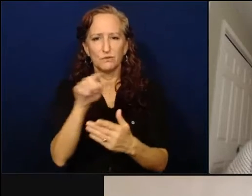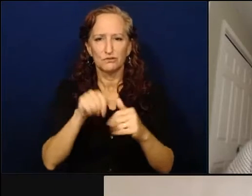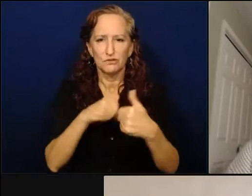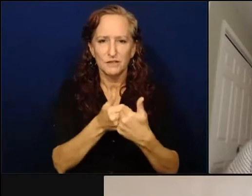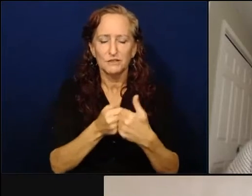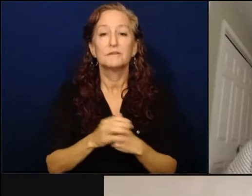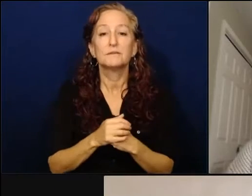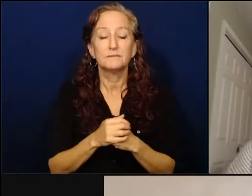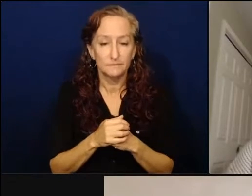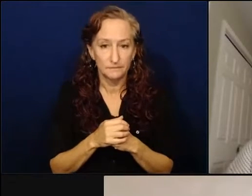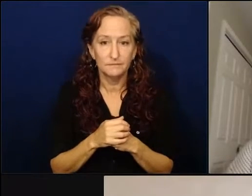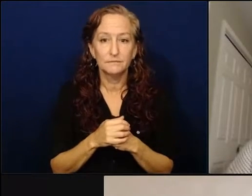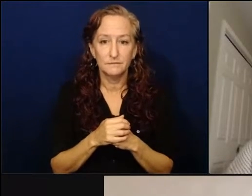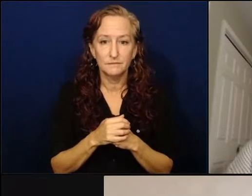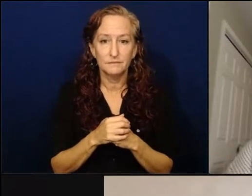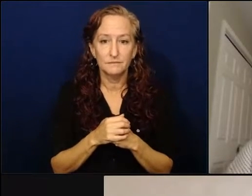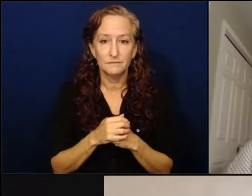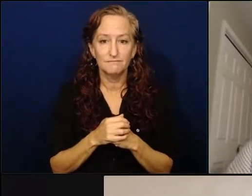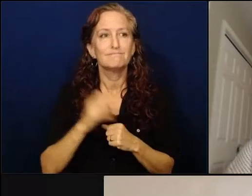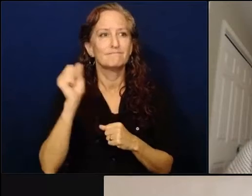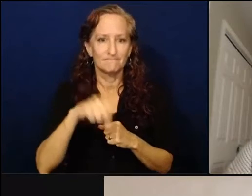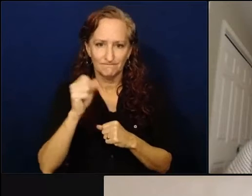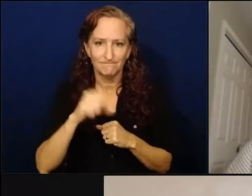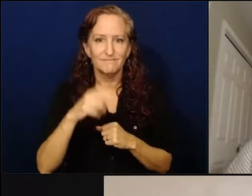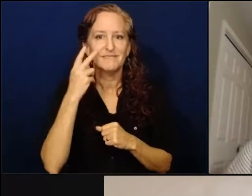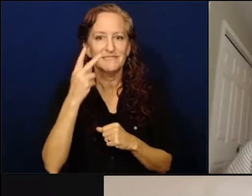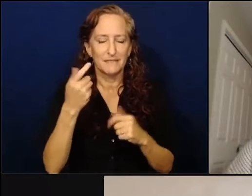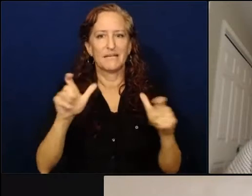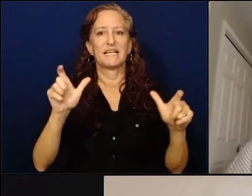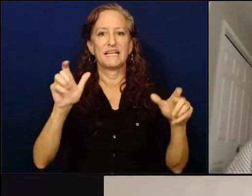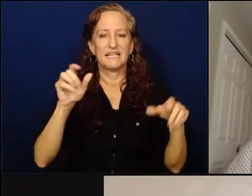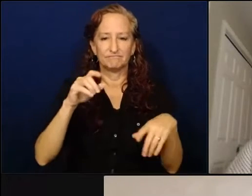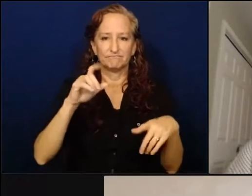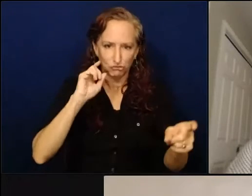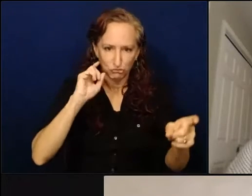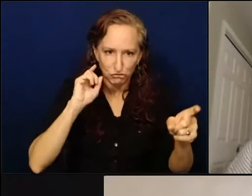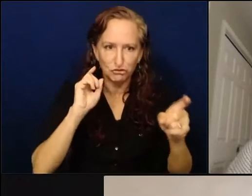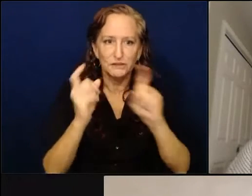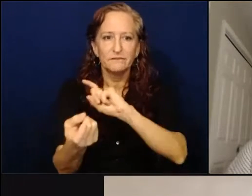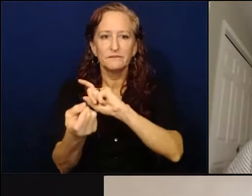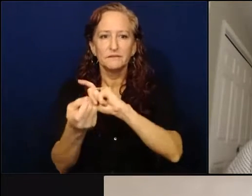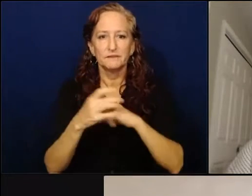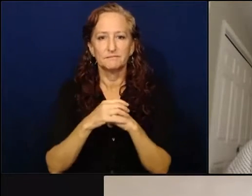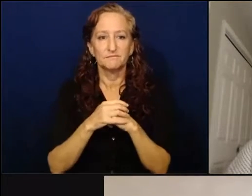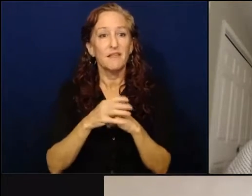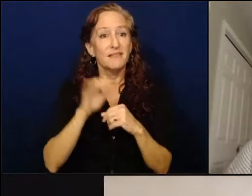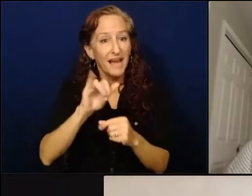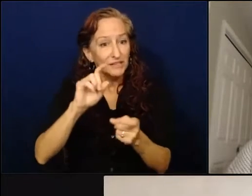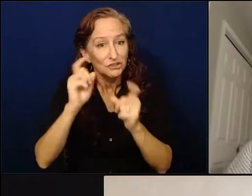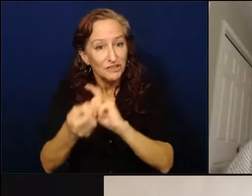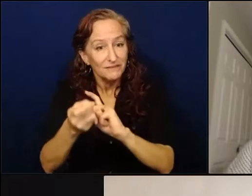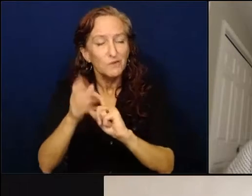seeing three, I think, really big themes and shifts that are pretty much here to stay. So